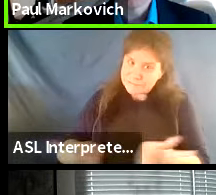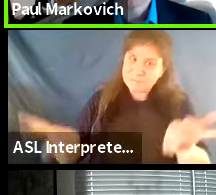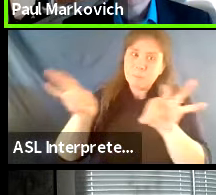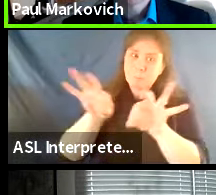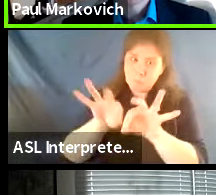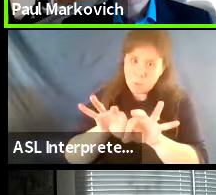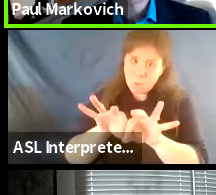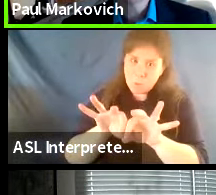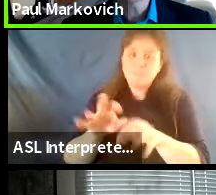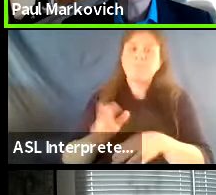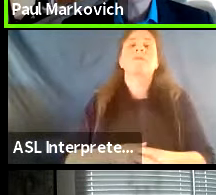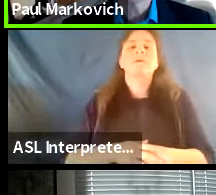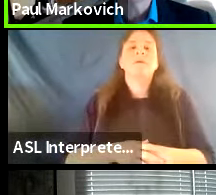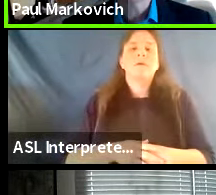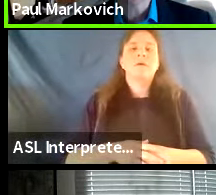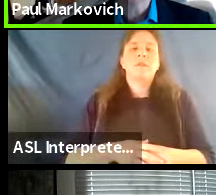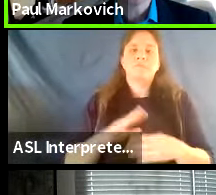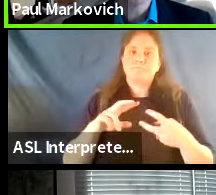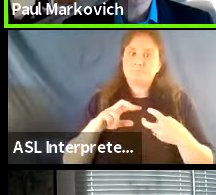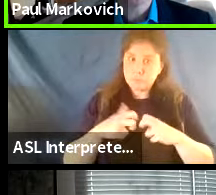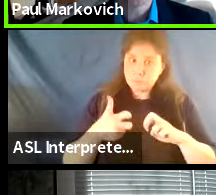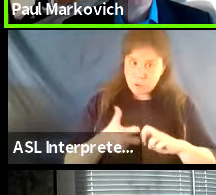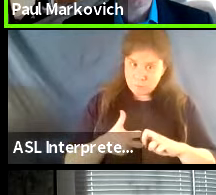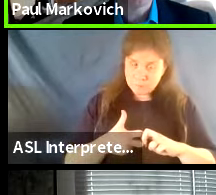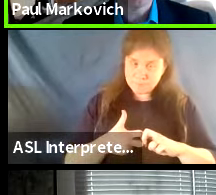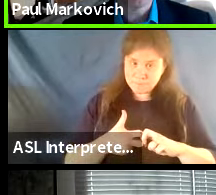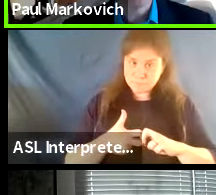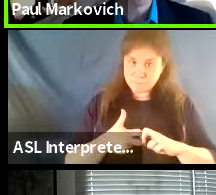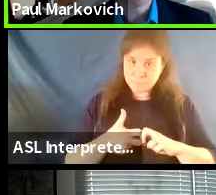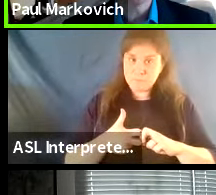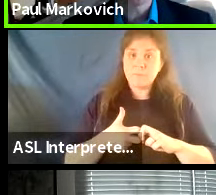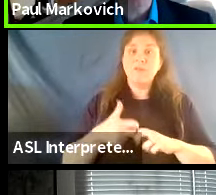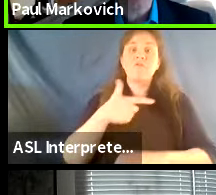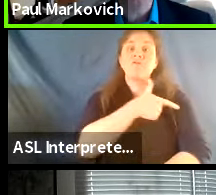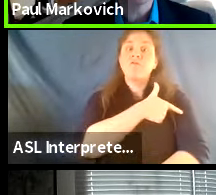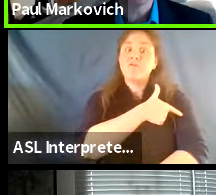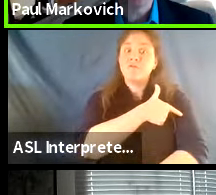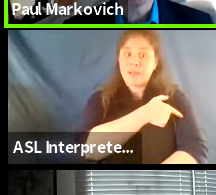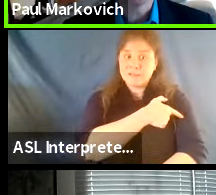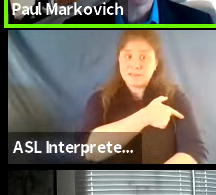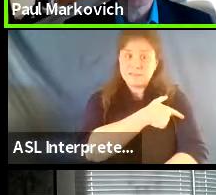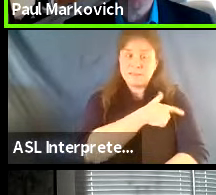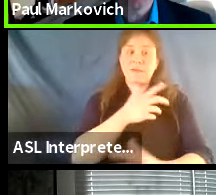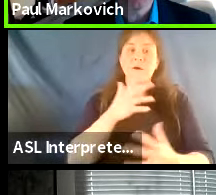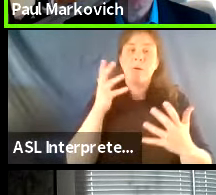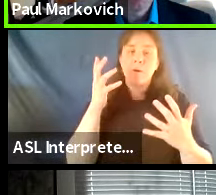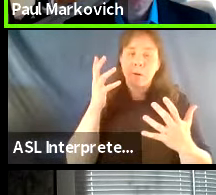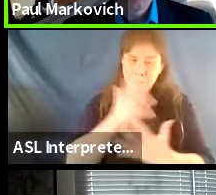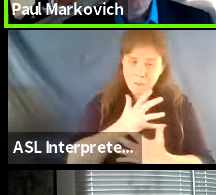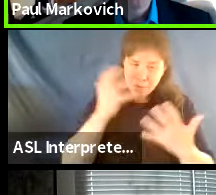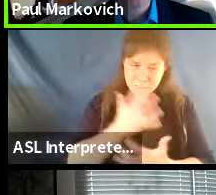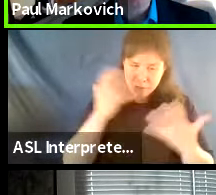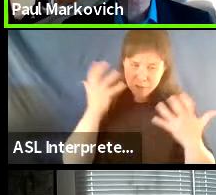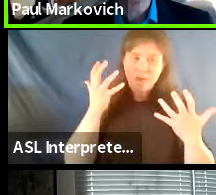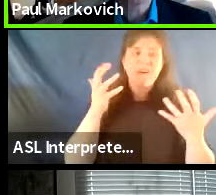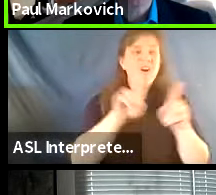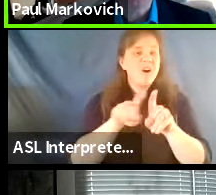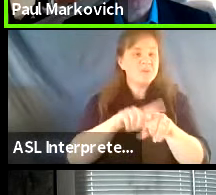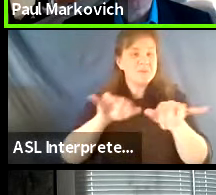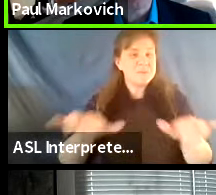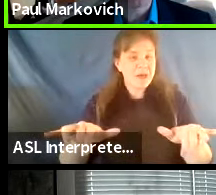lies. These vaccines are incredible. They're also a highly perishable good, and they have